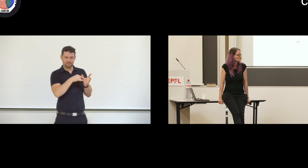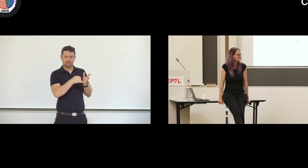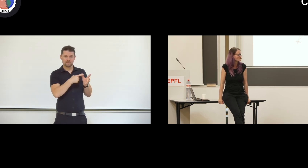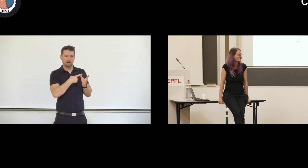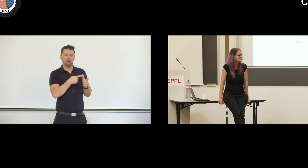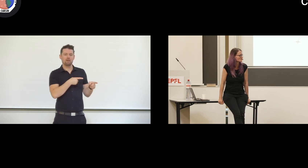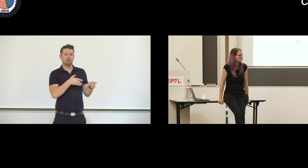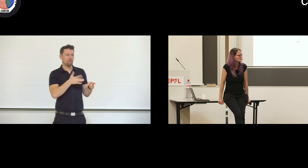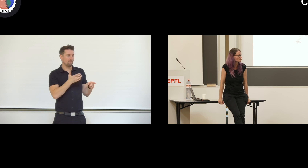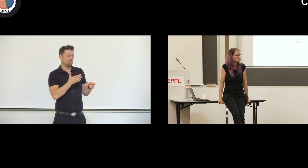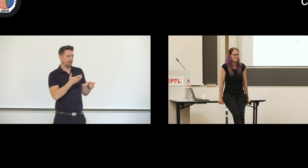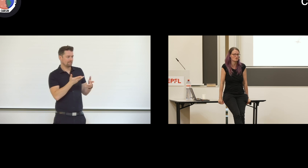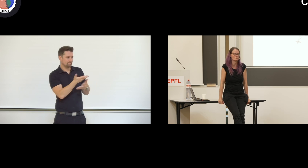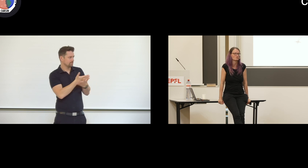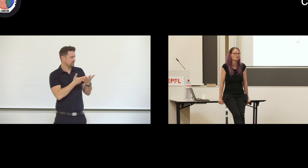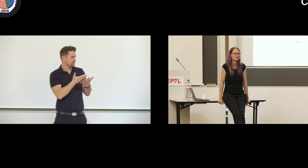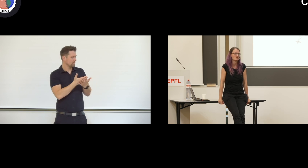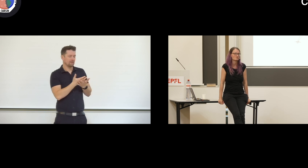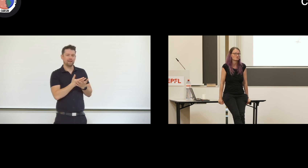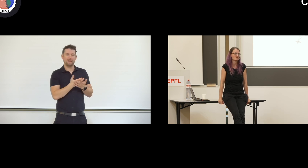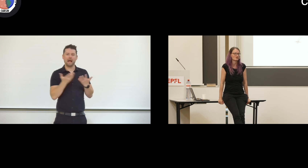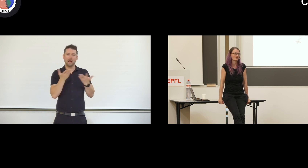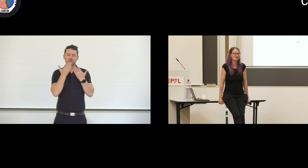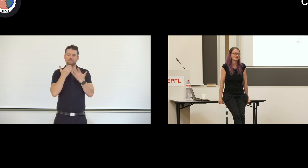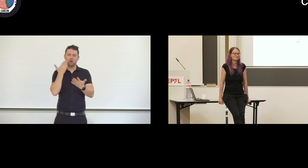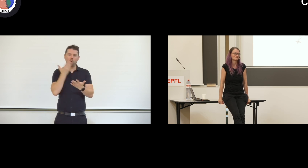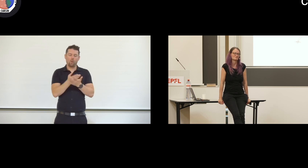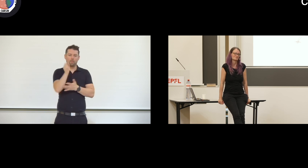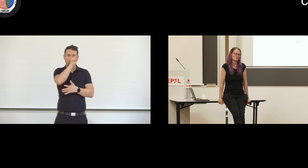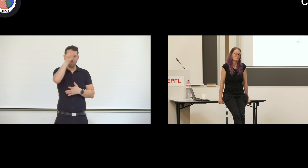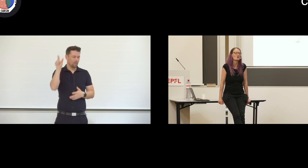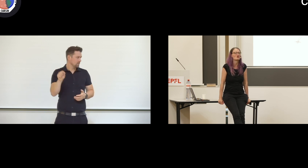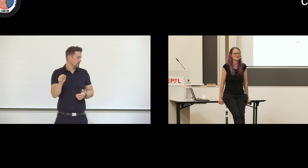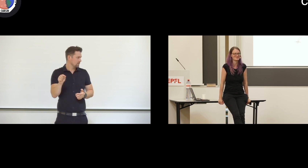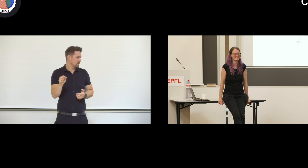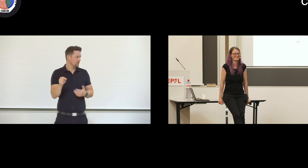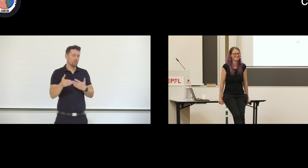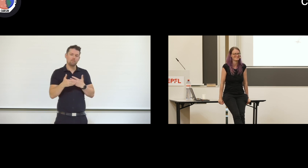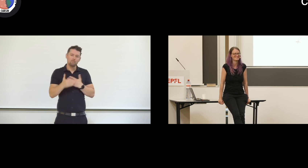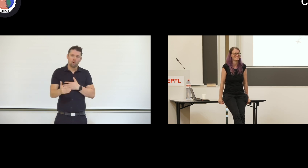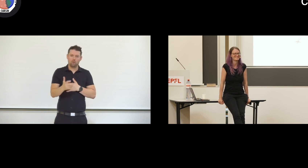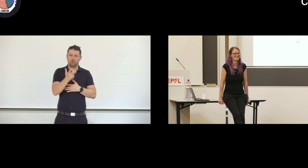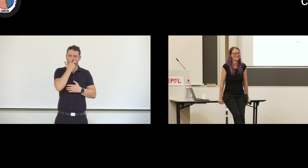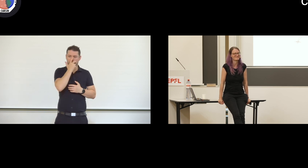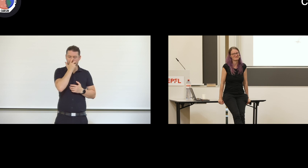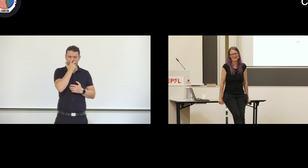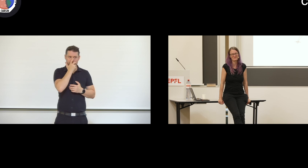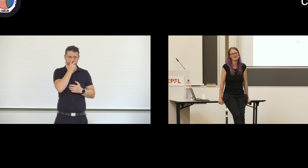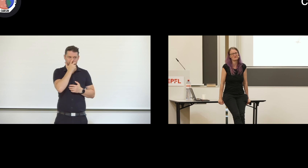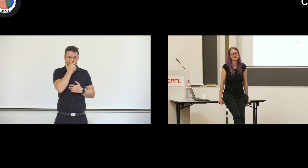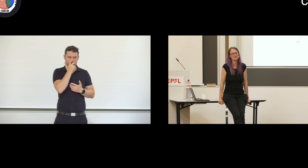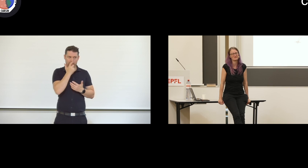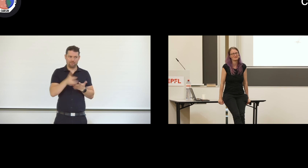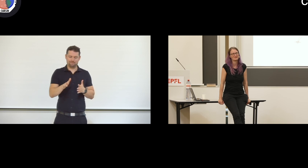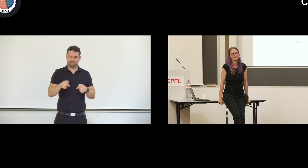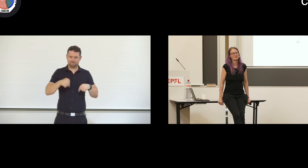there's talk about having an atmosphere on the moon with more oxygen than we have here